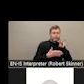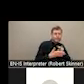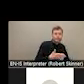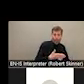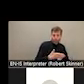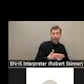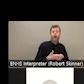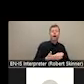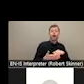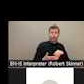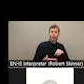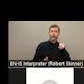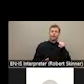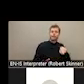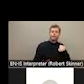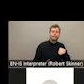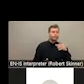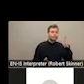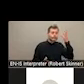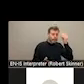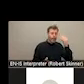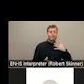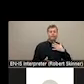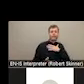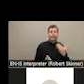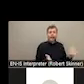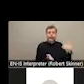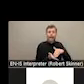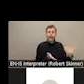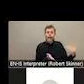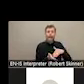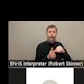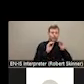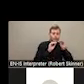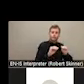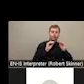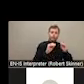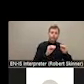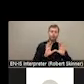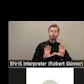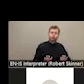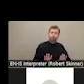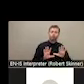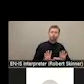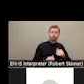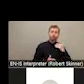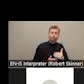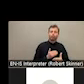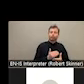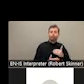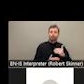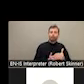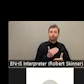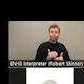a lot of repetition, a lot of pedagogy to be able to assimilate the lessons. So this